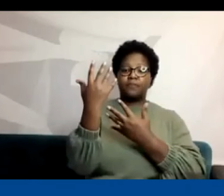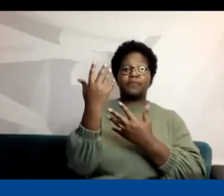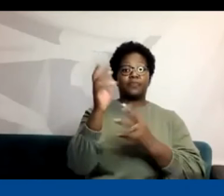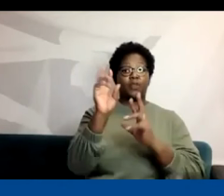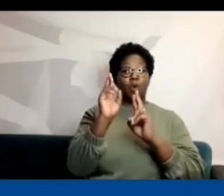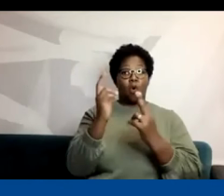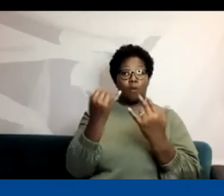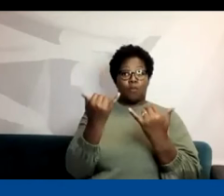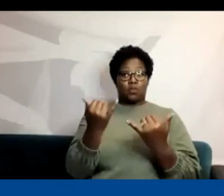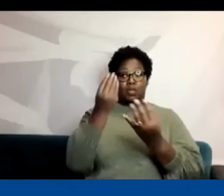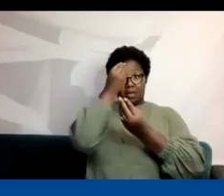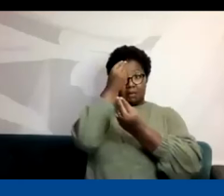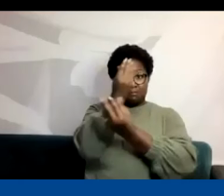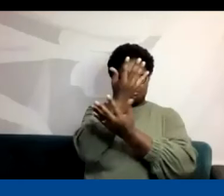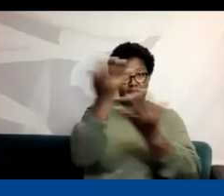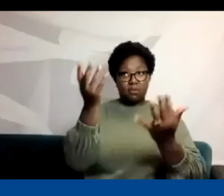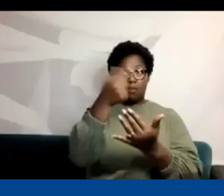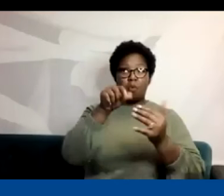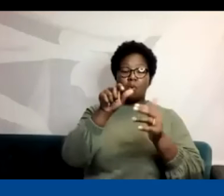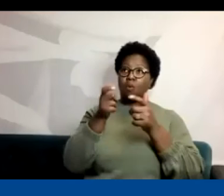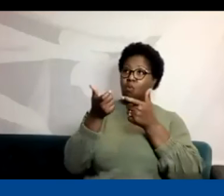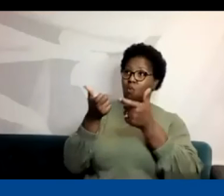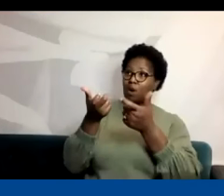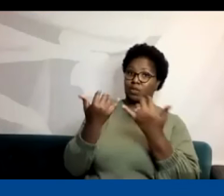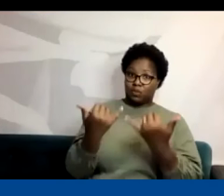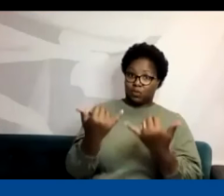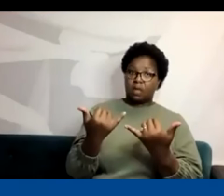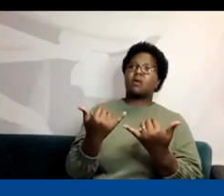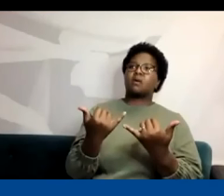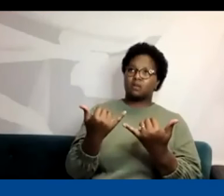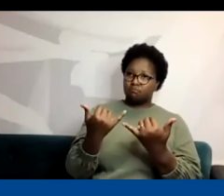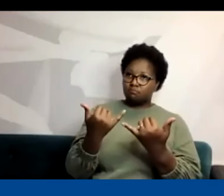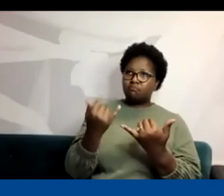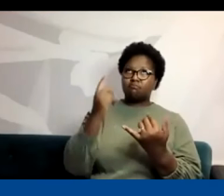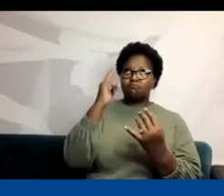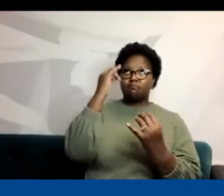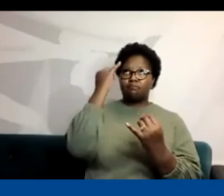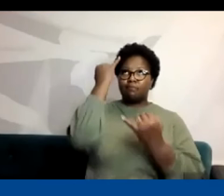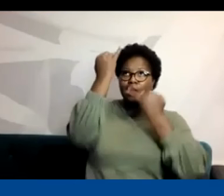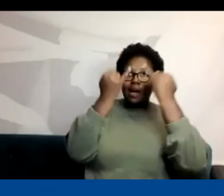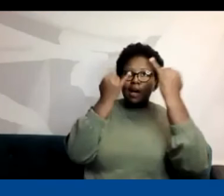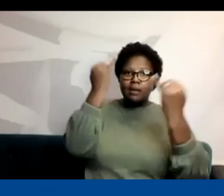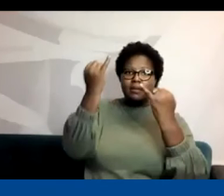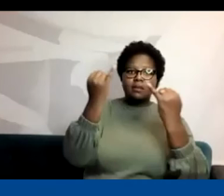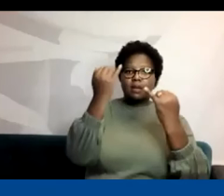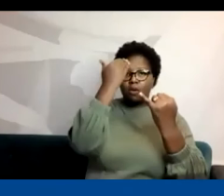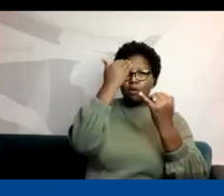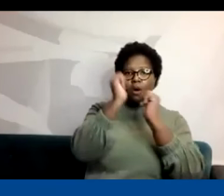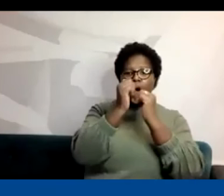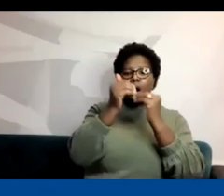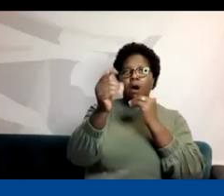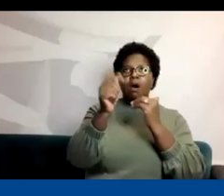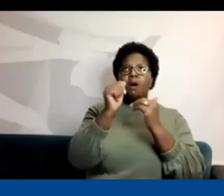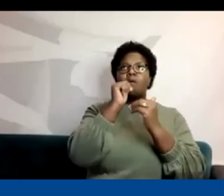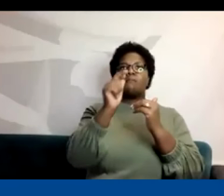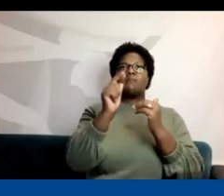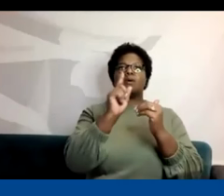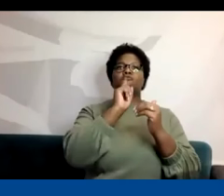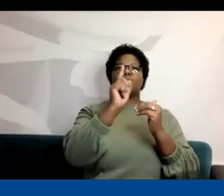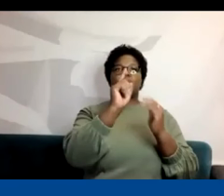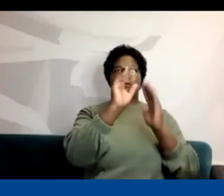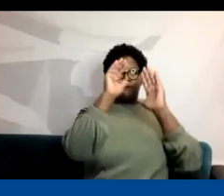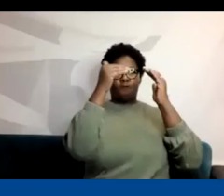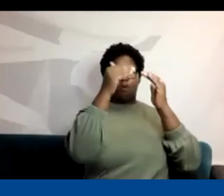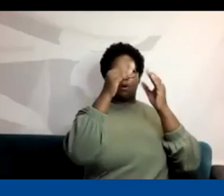our attendees an idea on things that they can do to facilitate more person-centered services through assistive